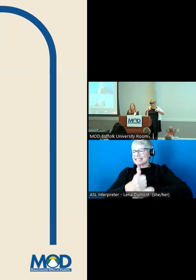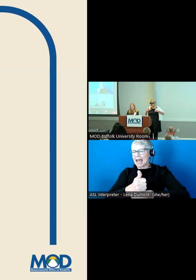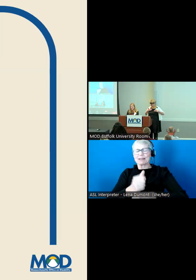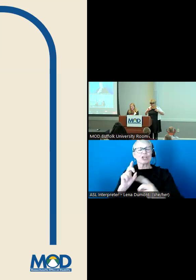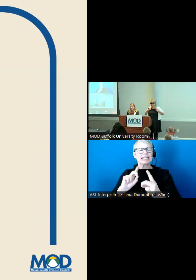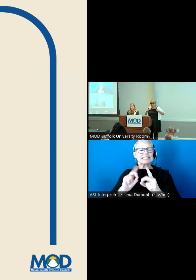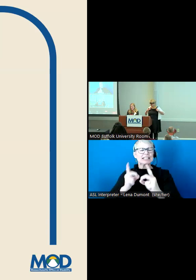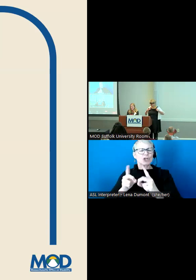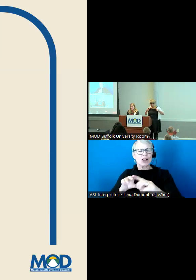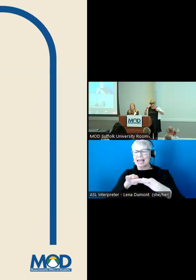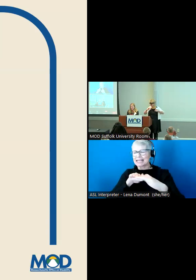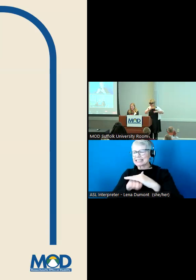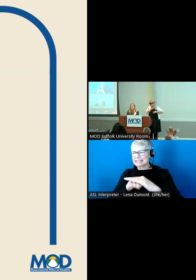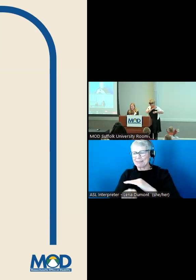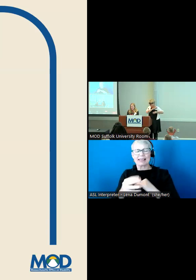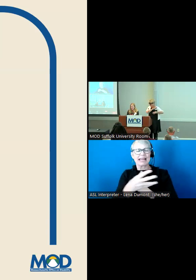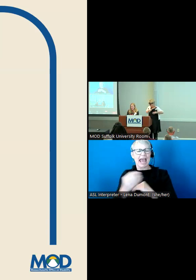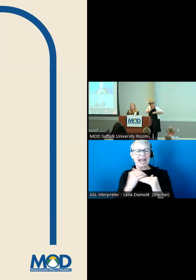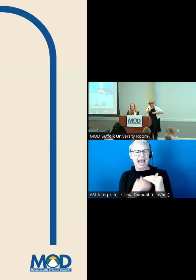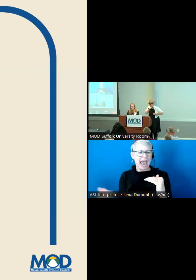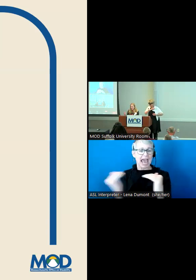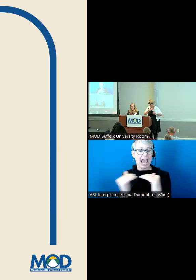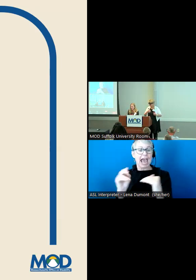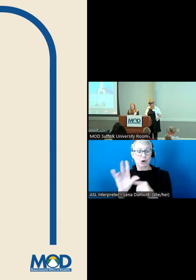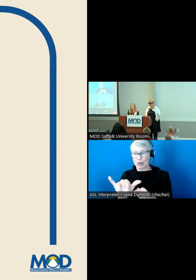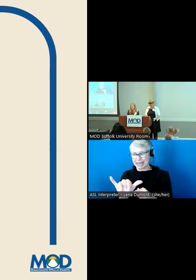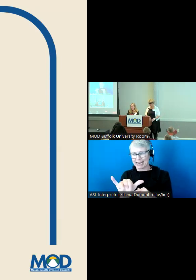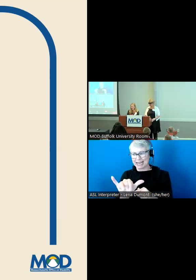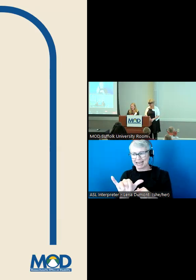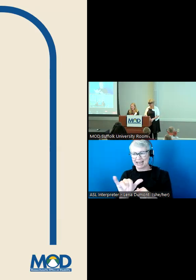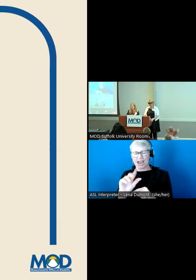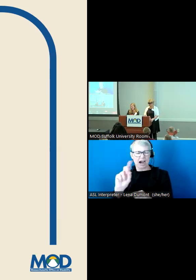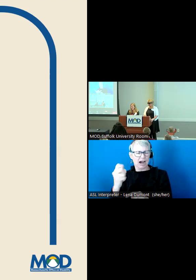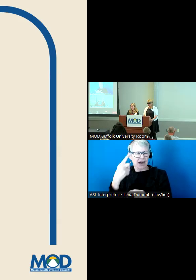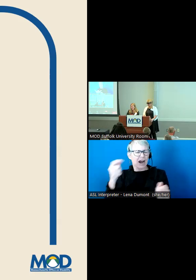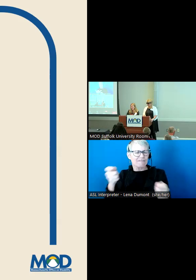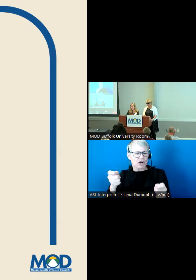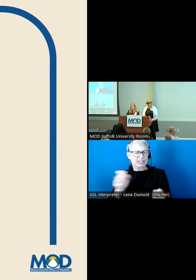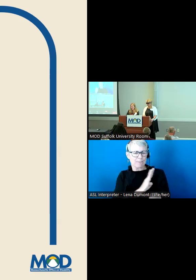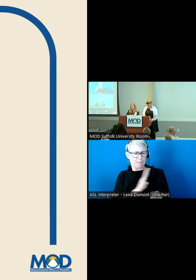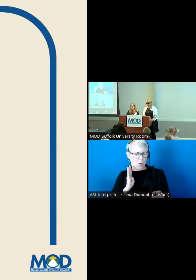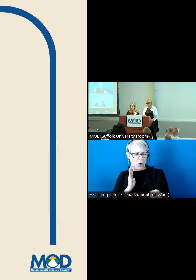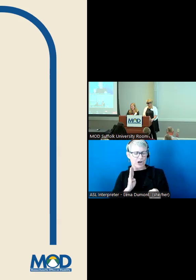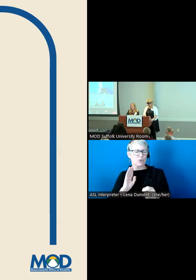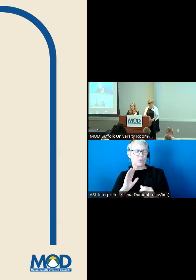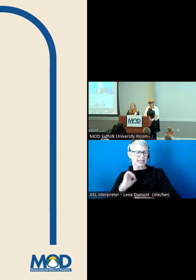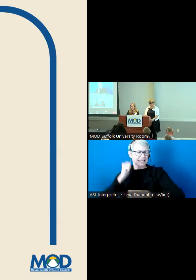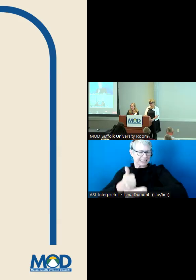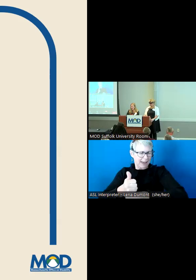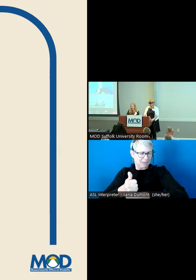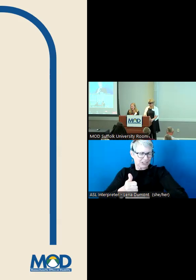Bloom. And the governance board established by the executive order has